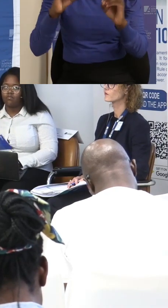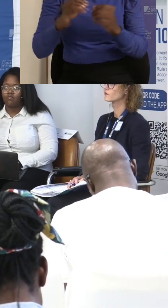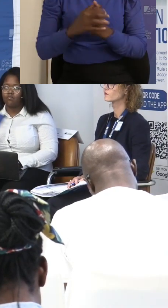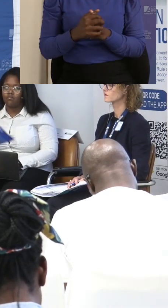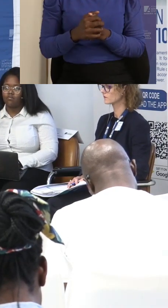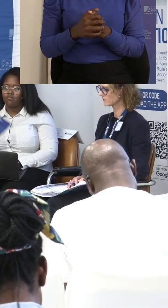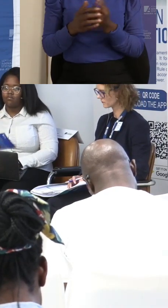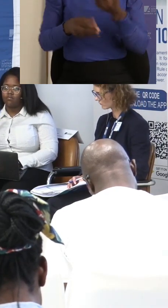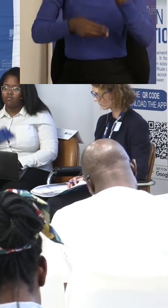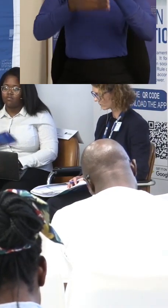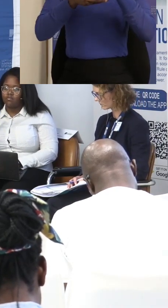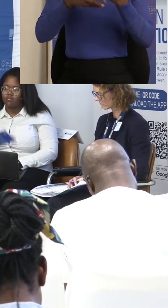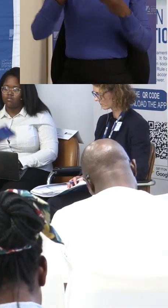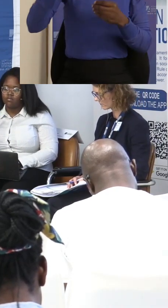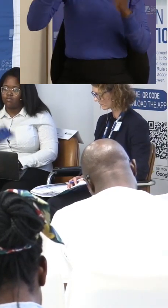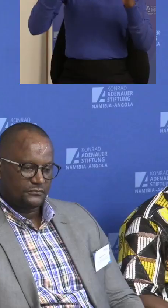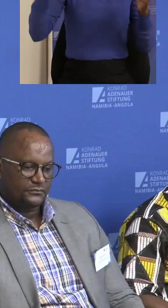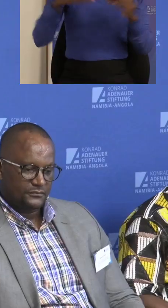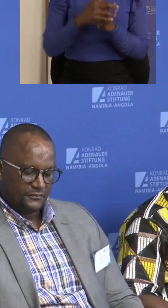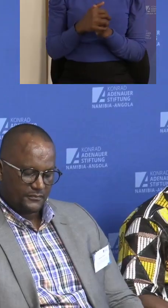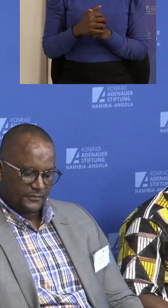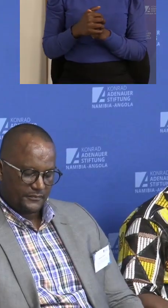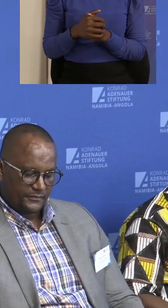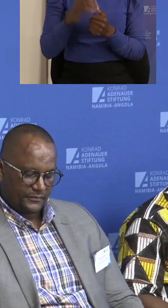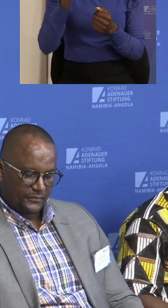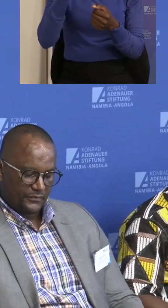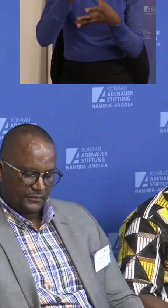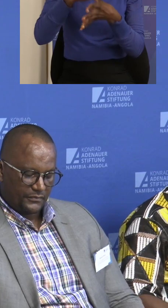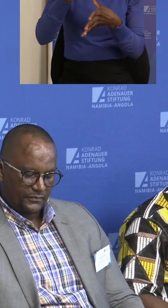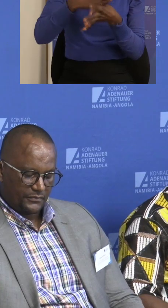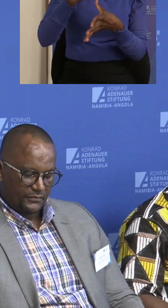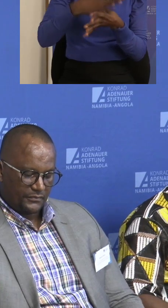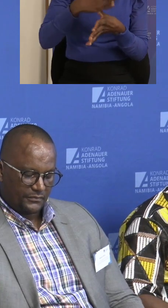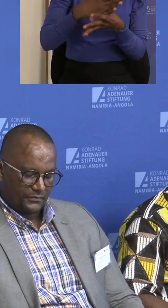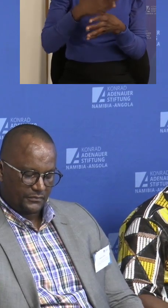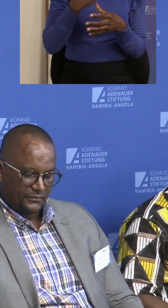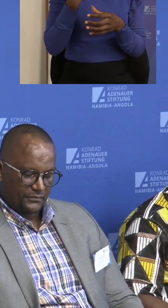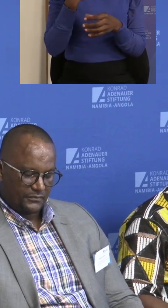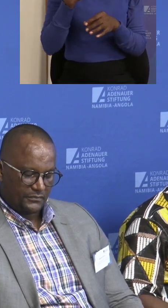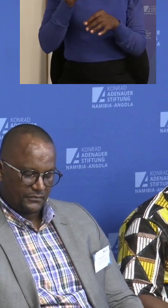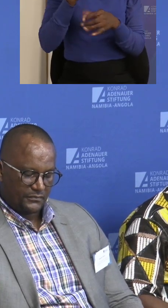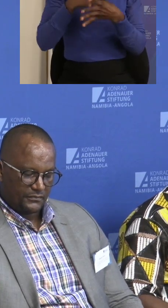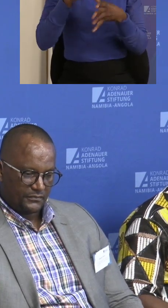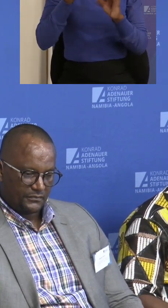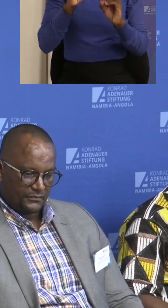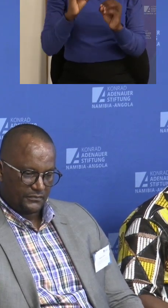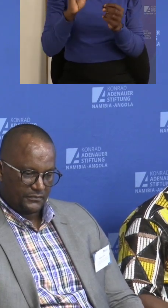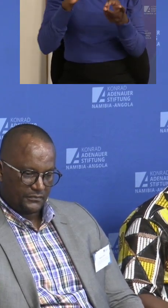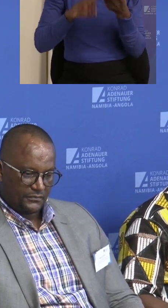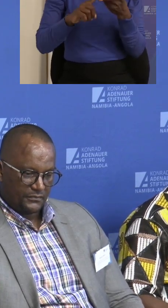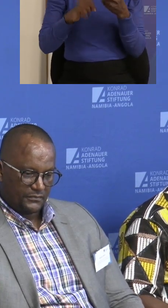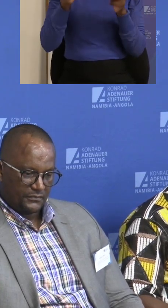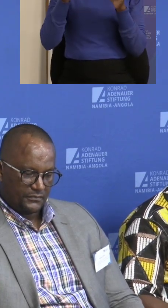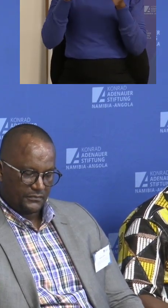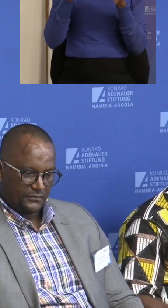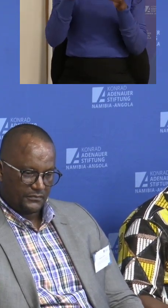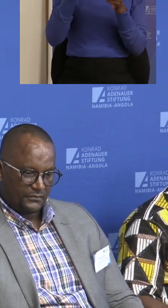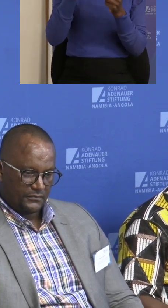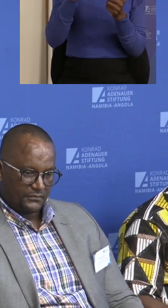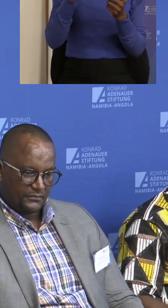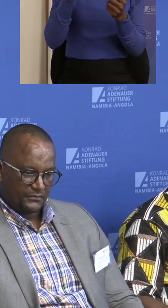to the high level of employment rate. And this, of course, at the end, contributes